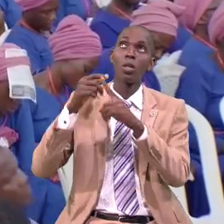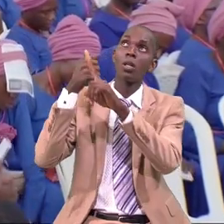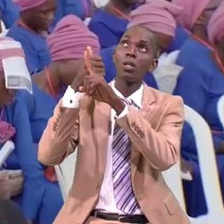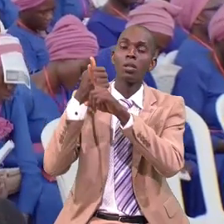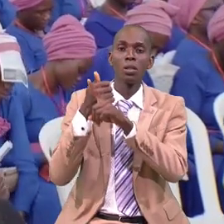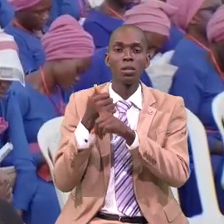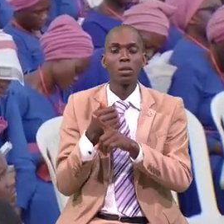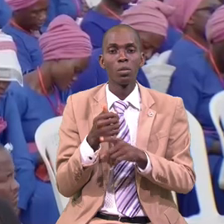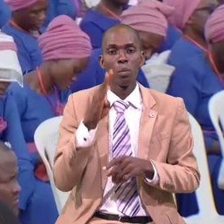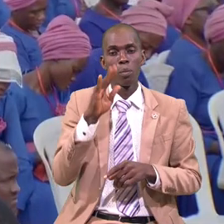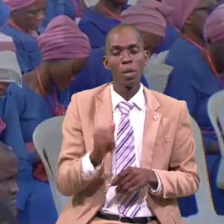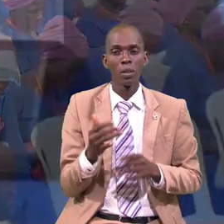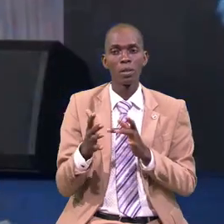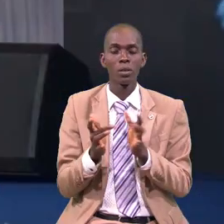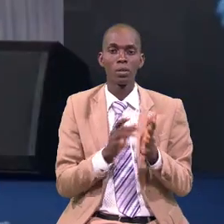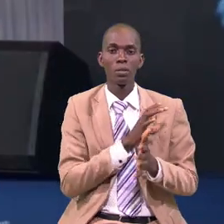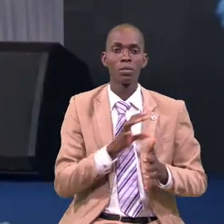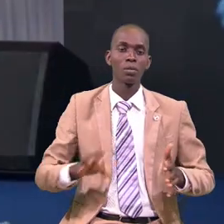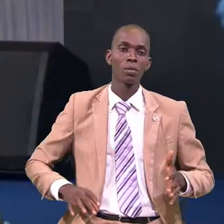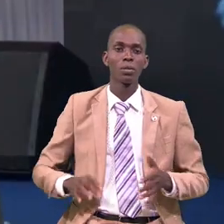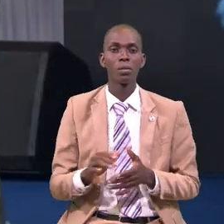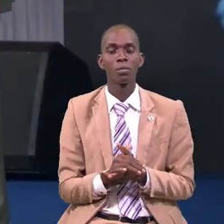Jesus Christ.